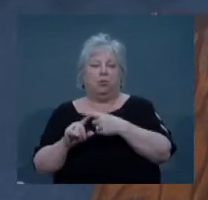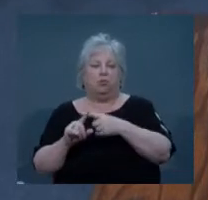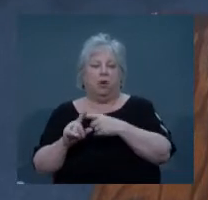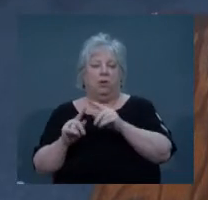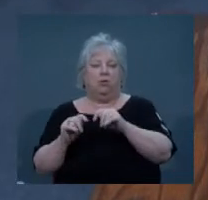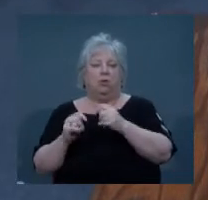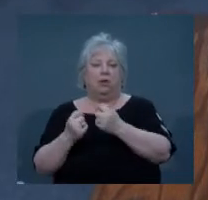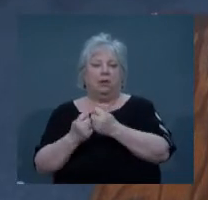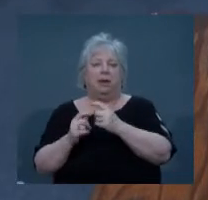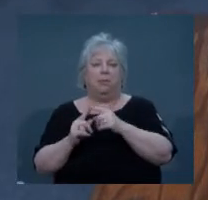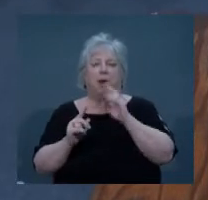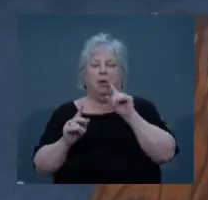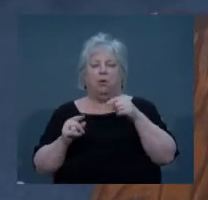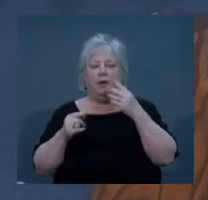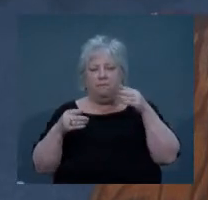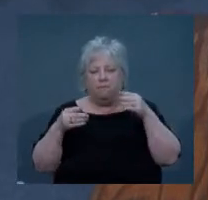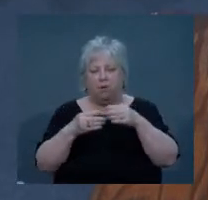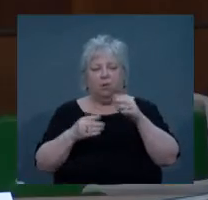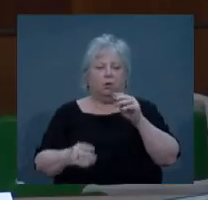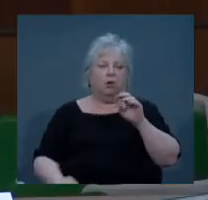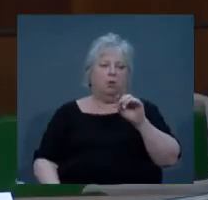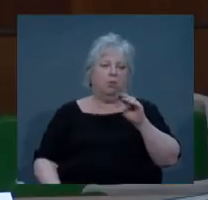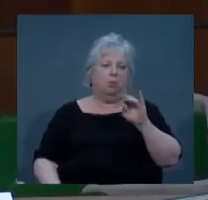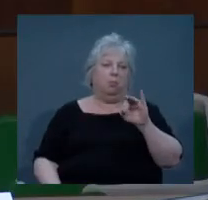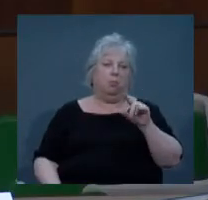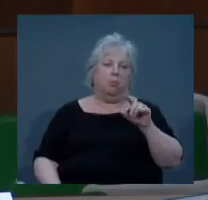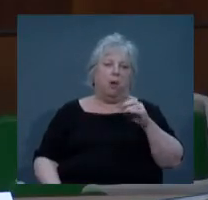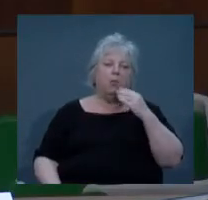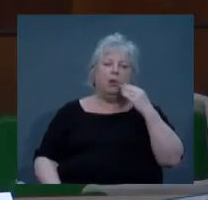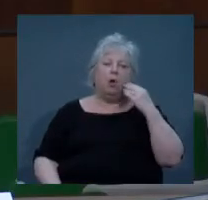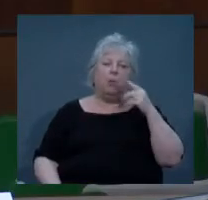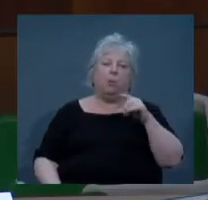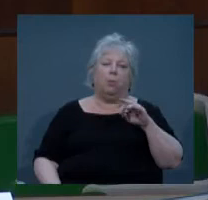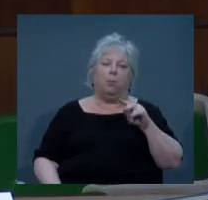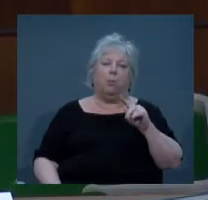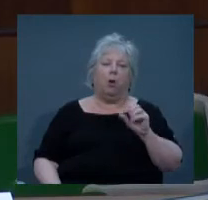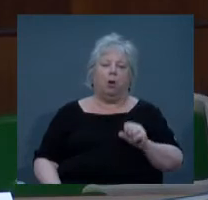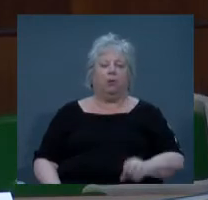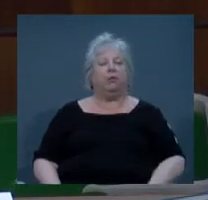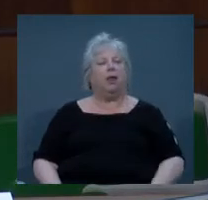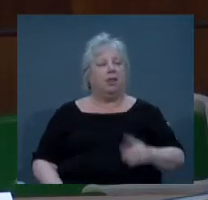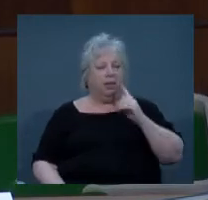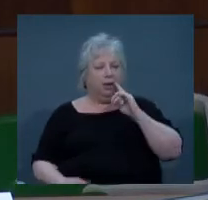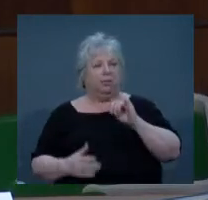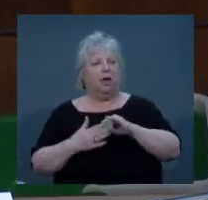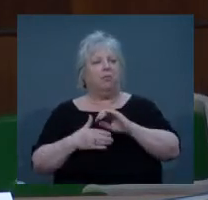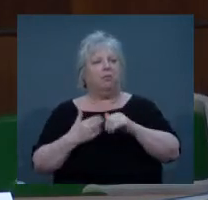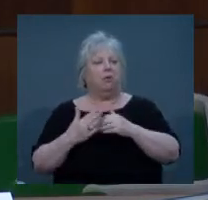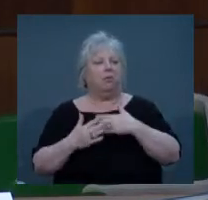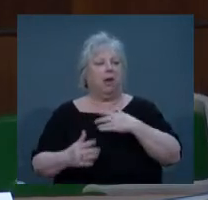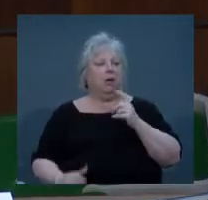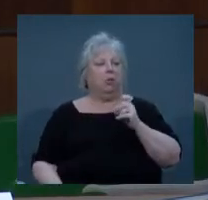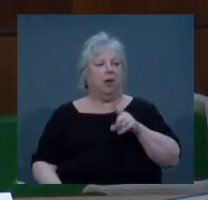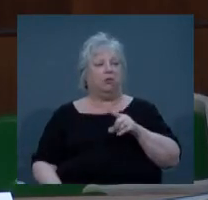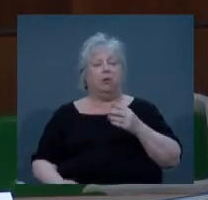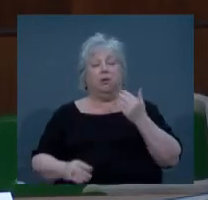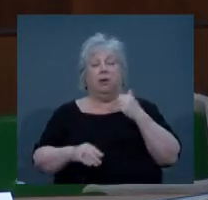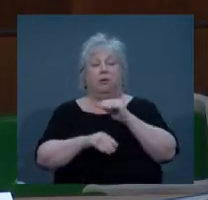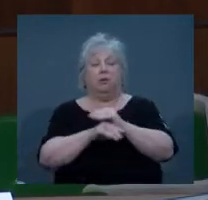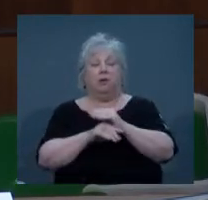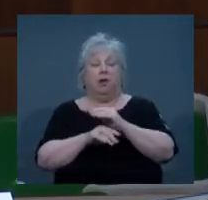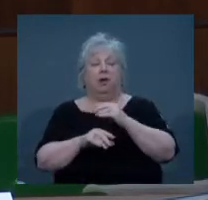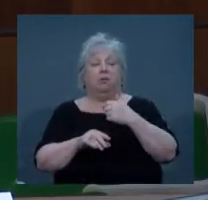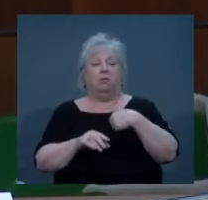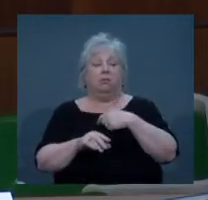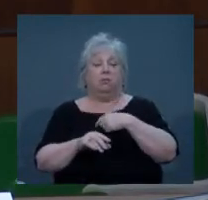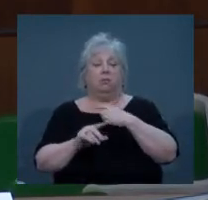home parks. Mobile homes, okay. I think that was all my question. I was at a meeting last night, and we were kind of having a little